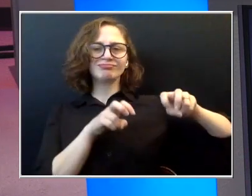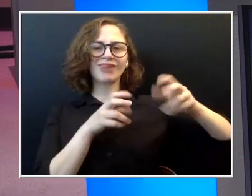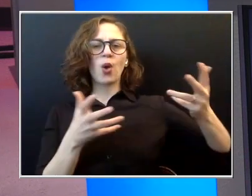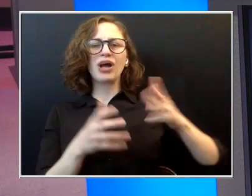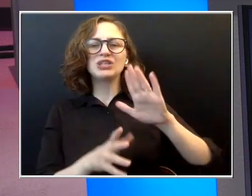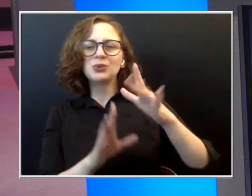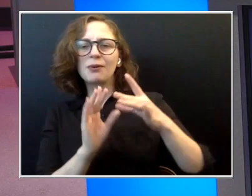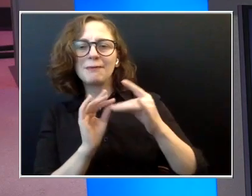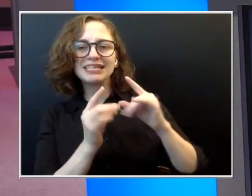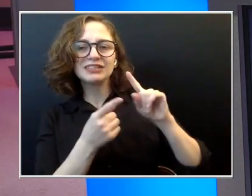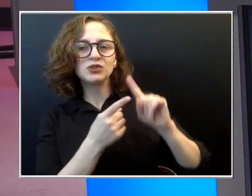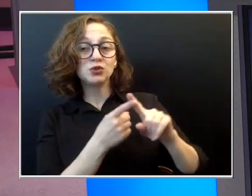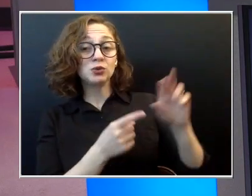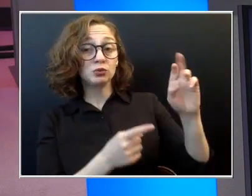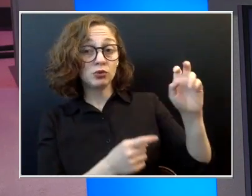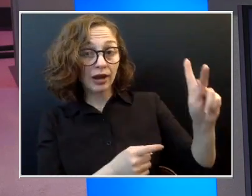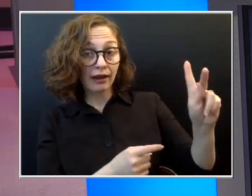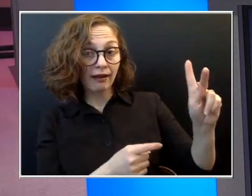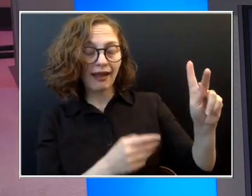people watching?